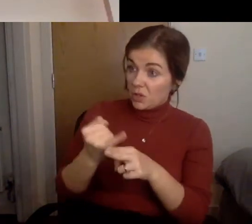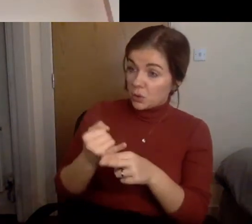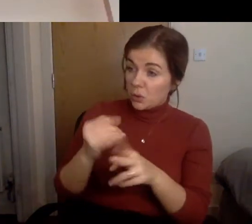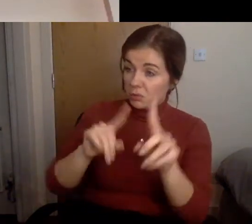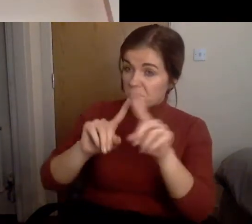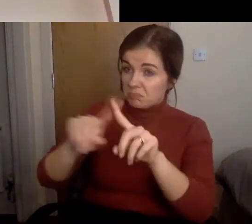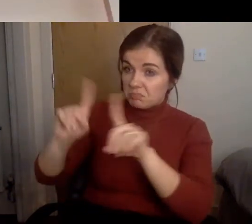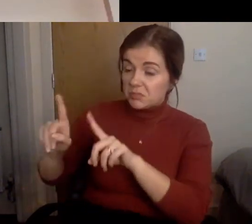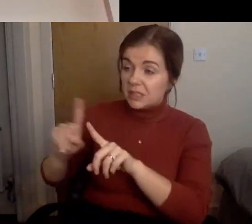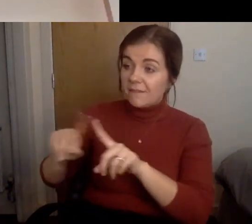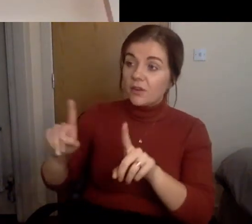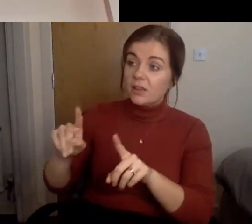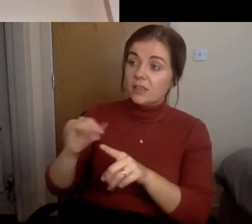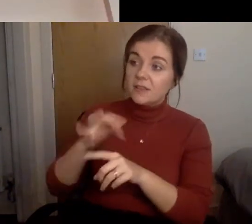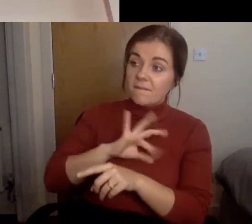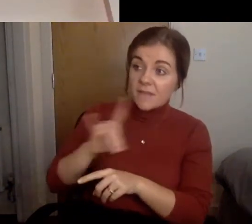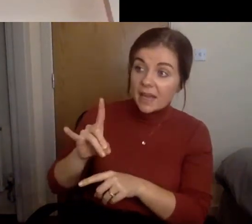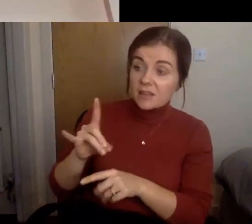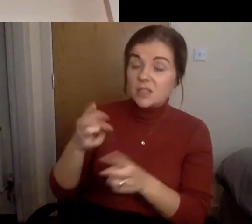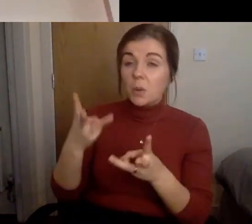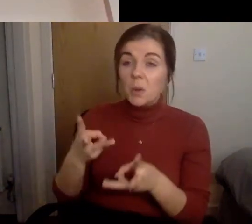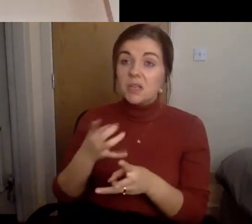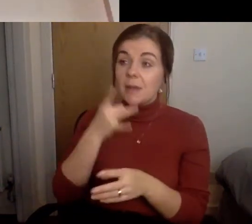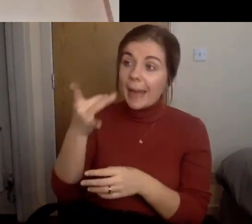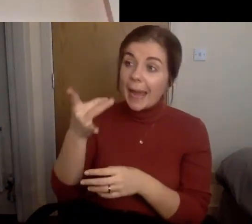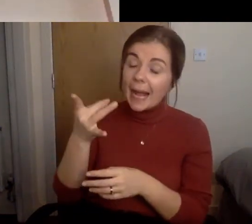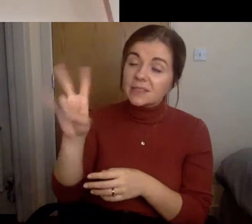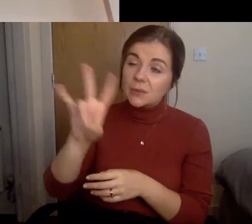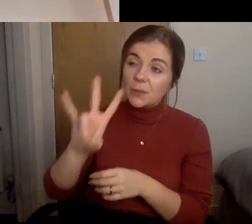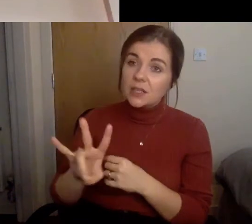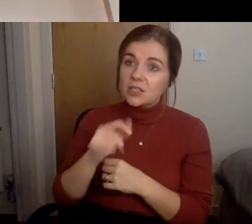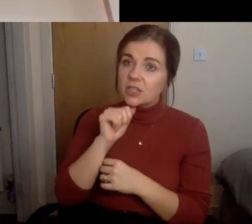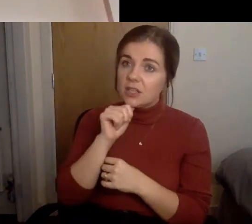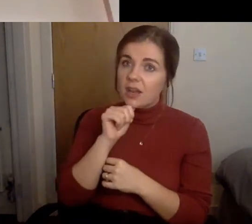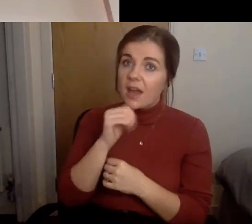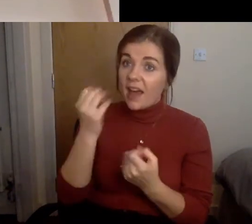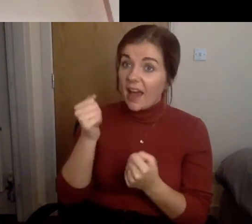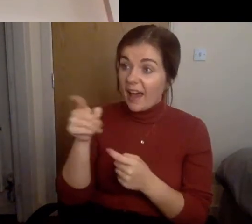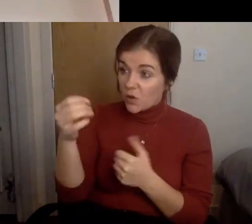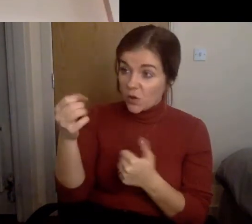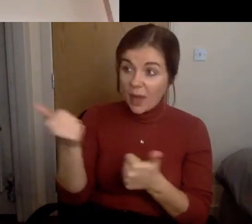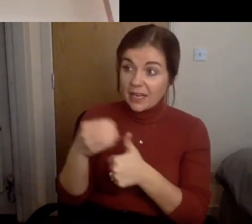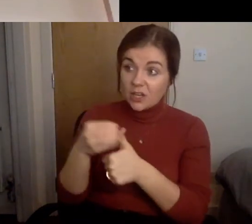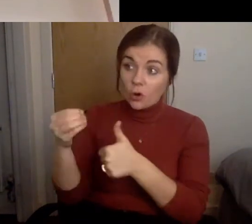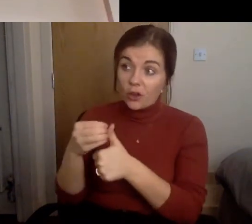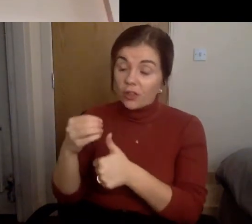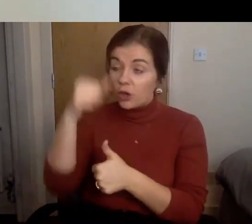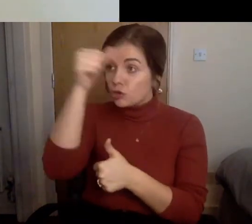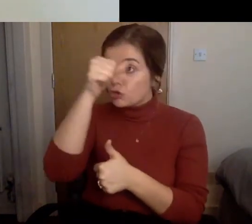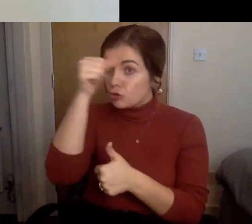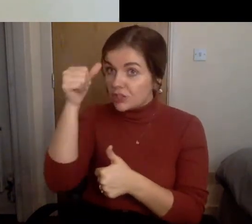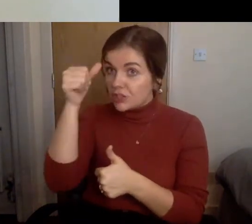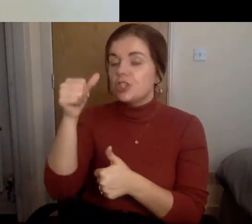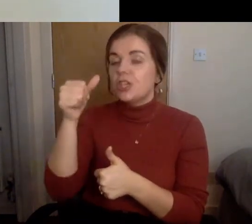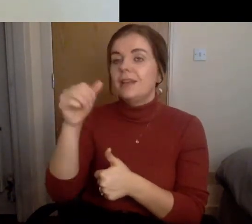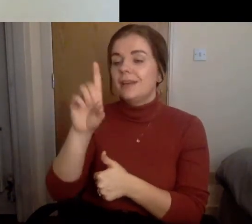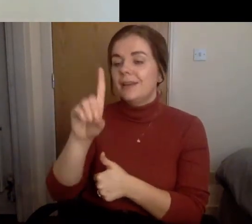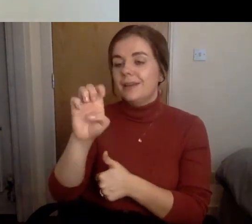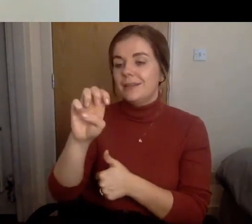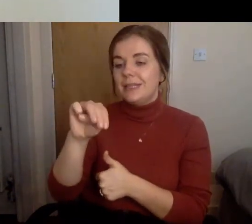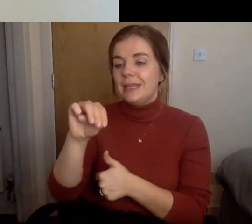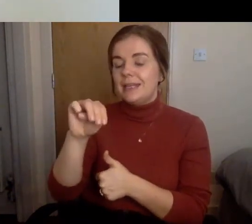question I'd like to address even again in a second. Do you have any other Christian denominations in your class? And how does that